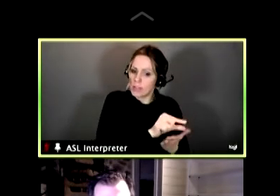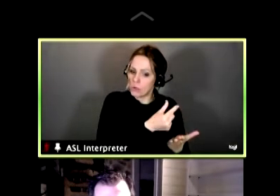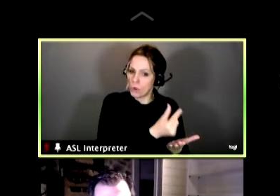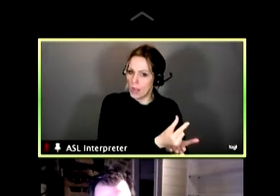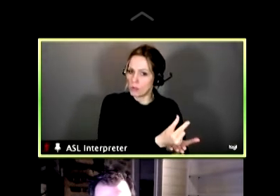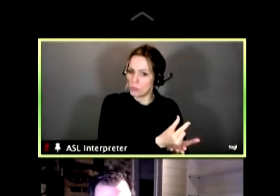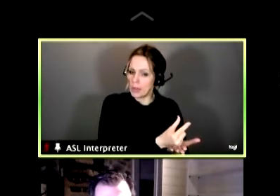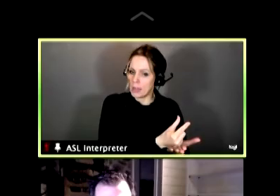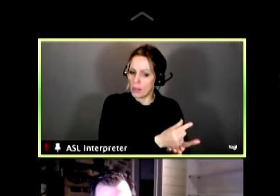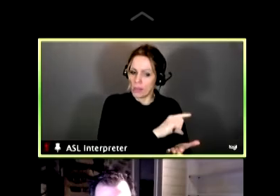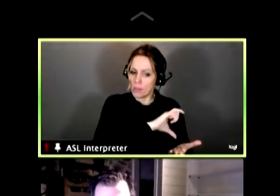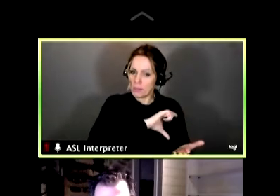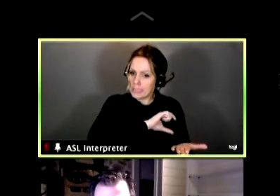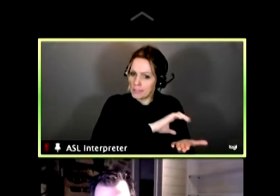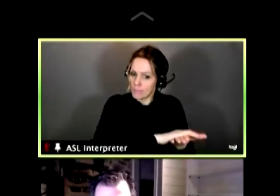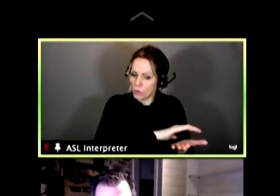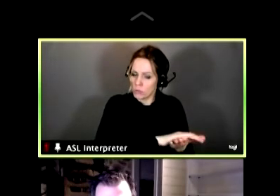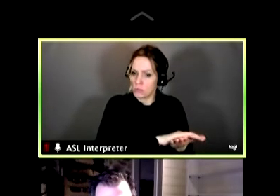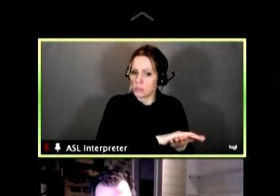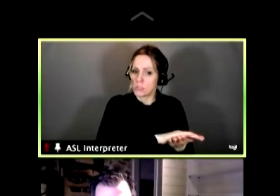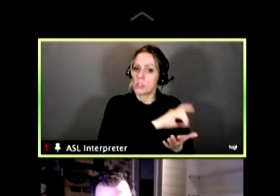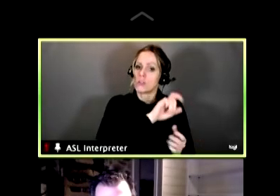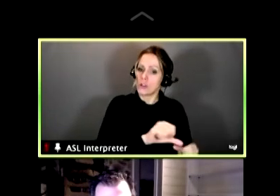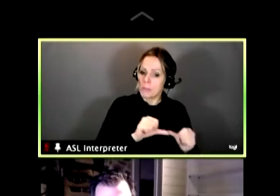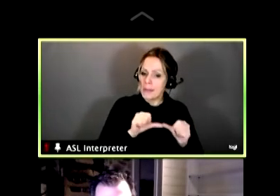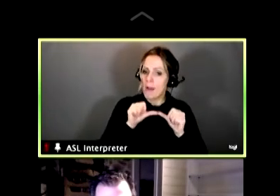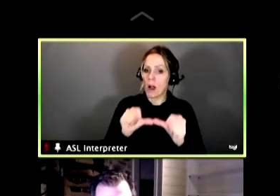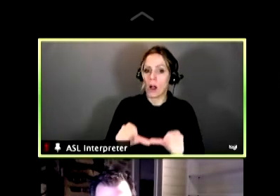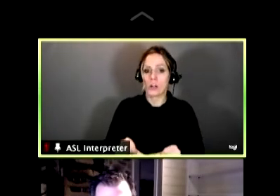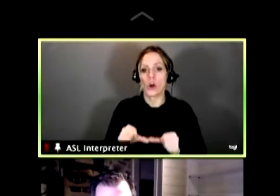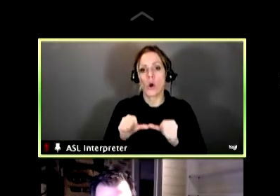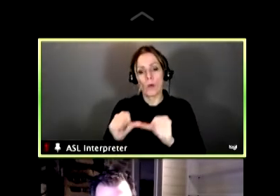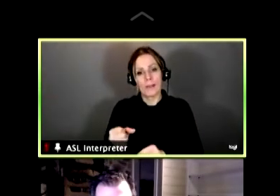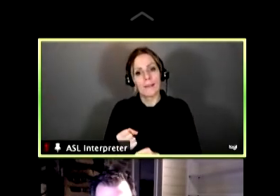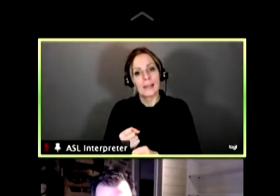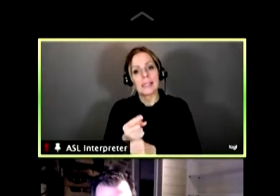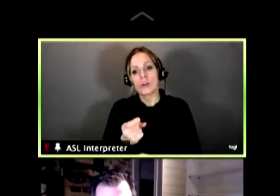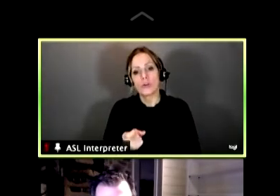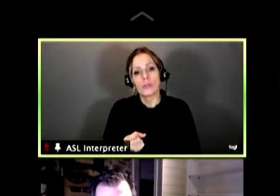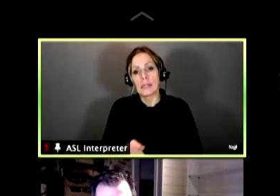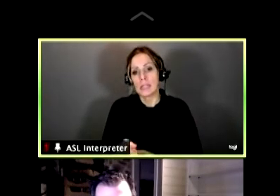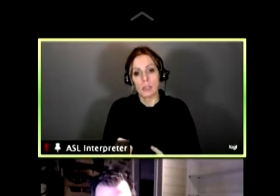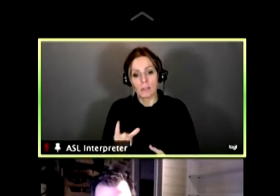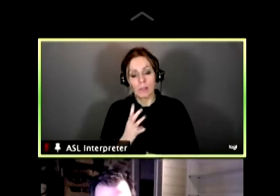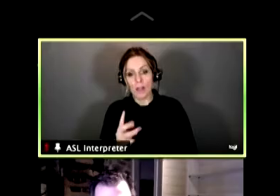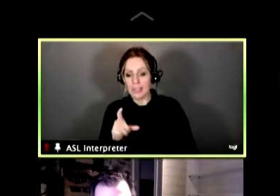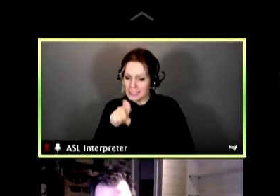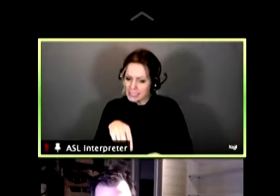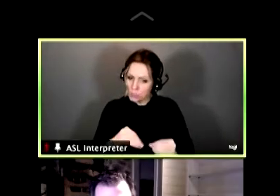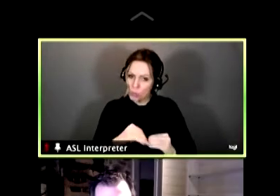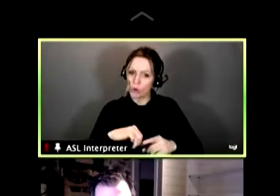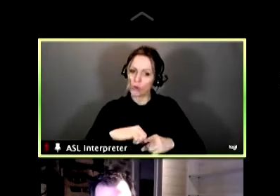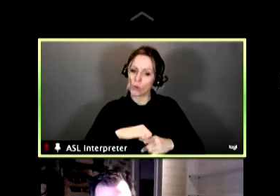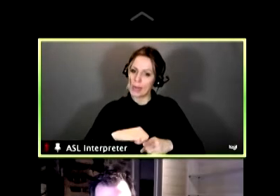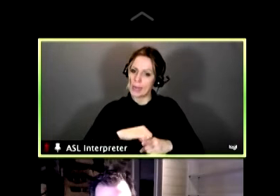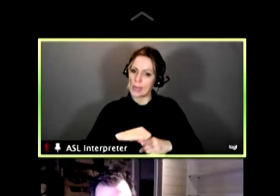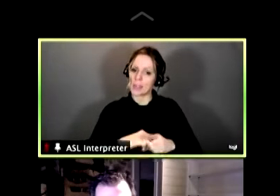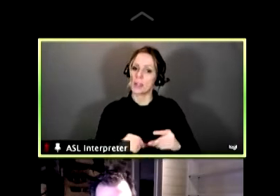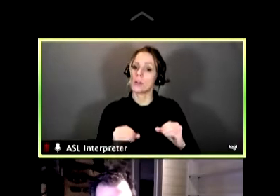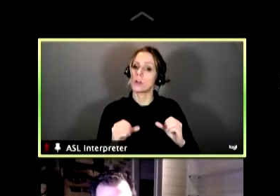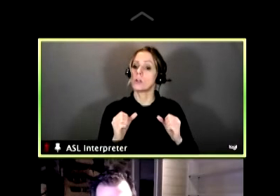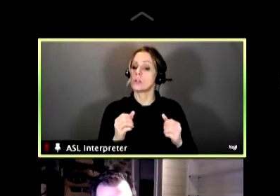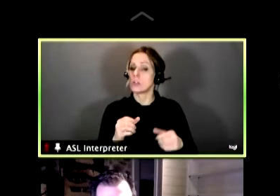ongoing, even if it has to be yearly. There needs to be more training involved. There needs to be more training with